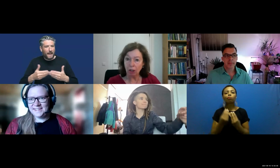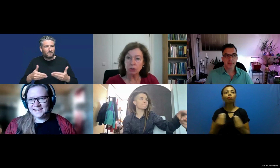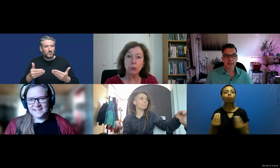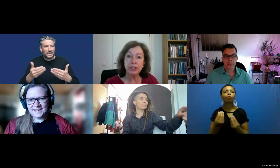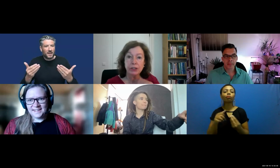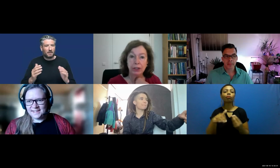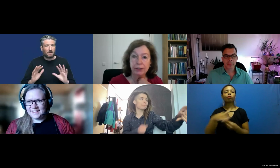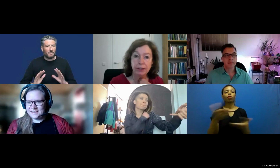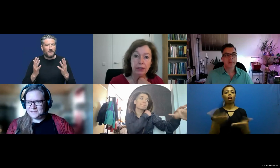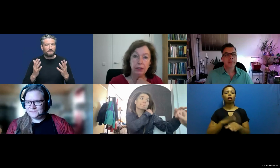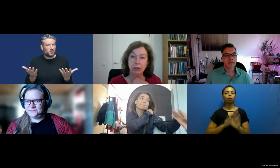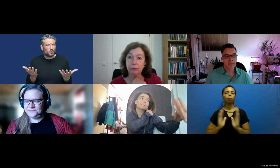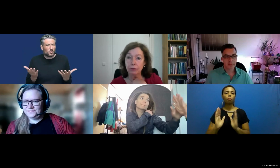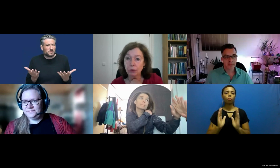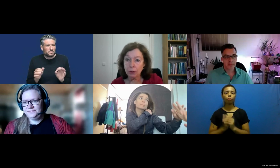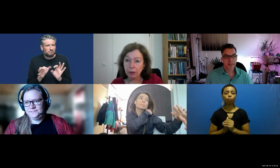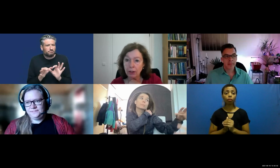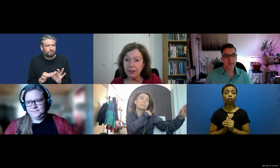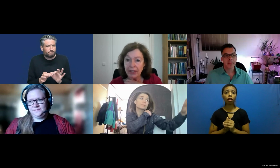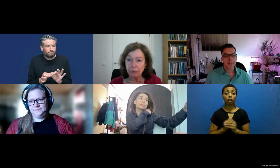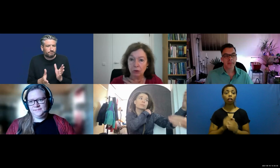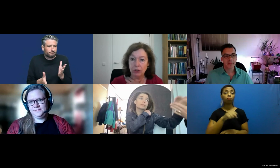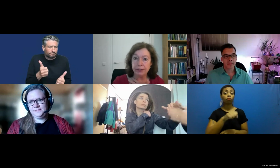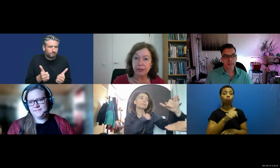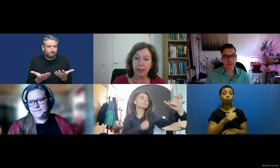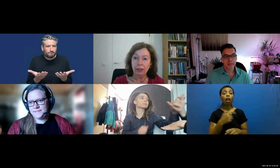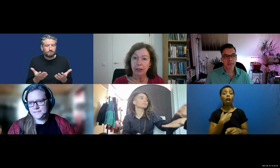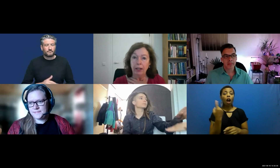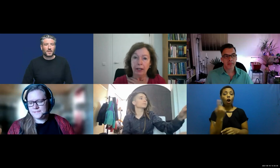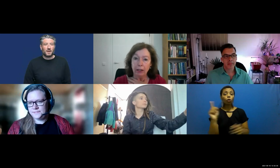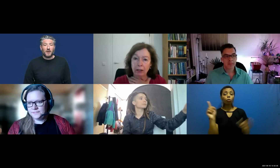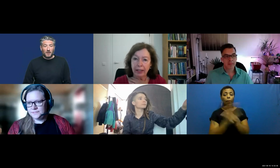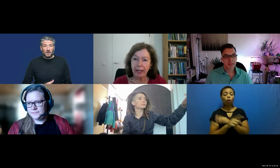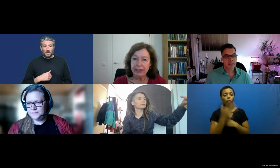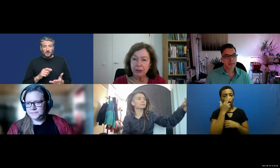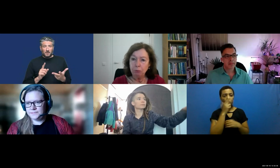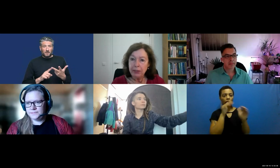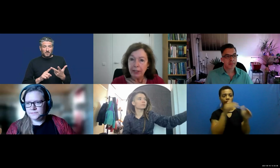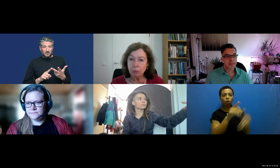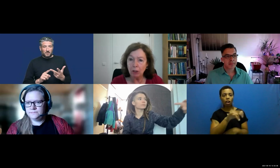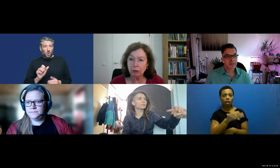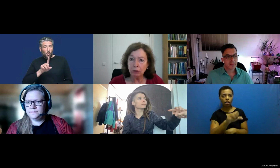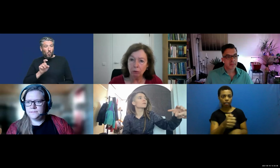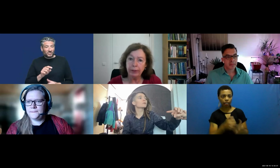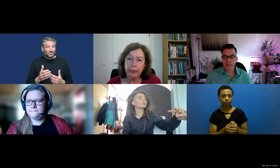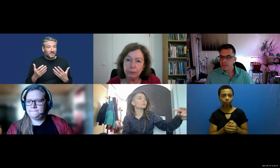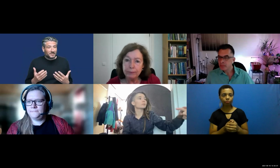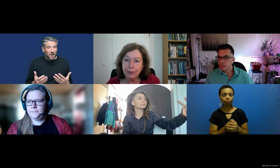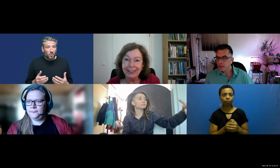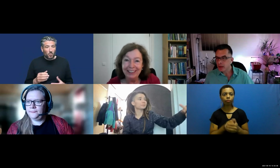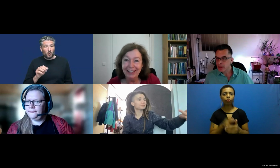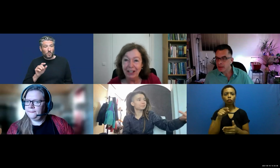a last question I see for, I think for Lisa. Did you read that, Walter,